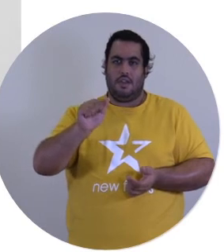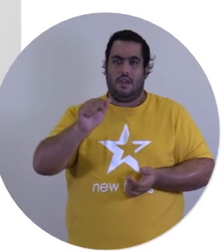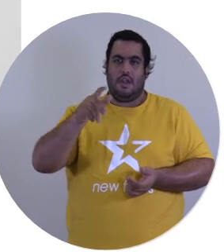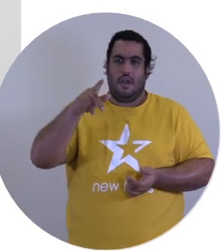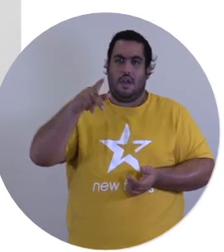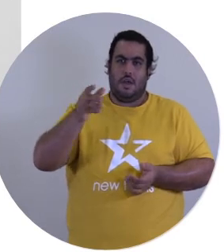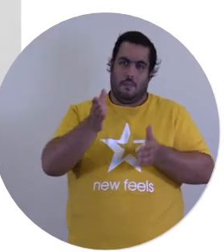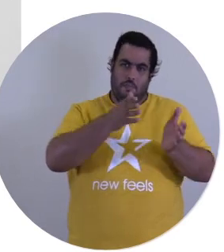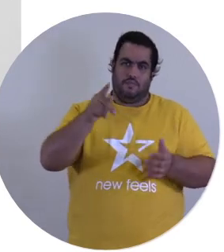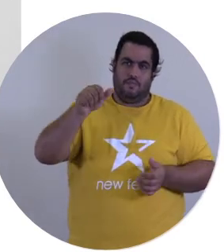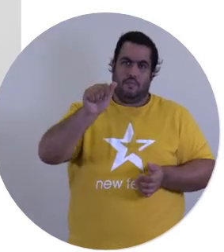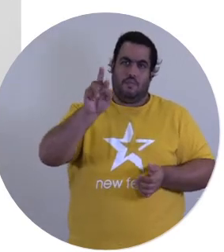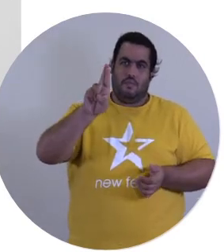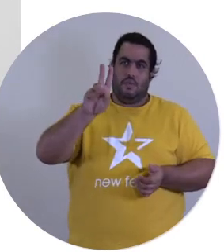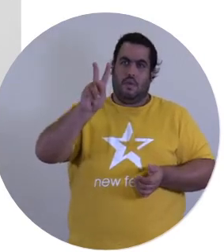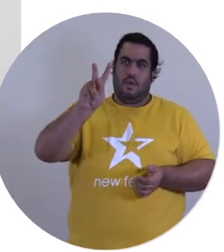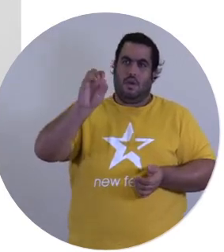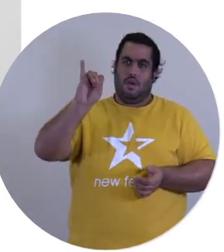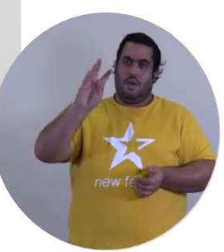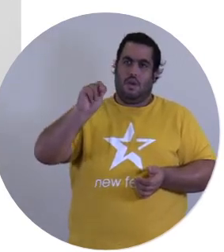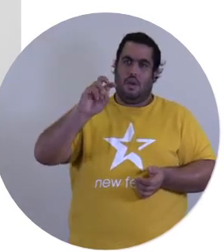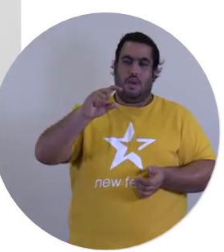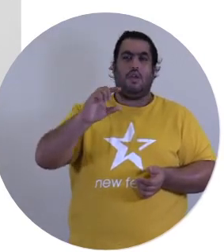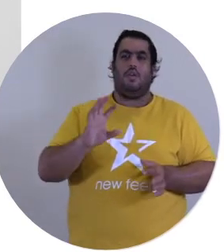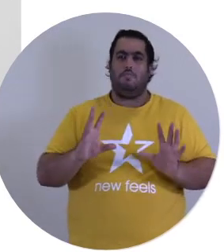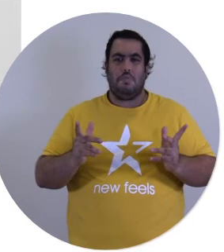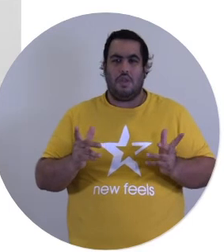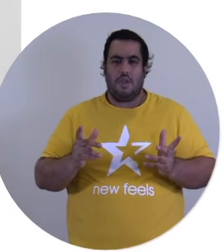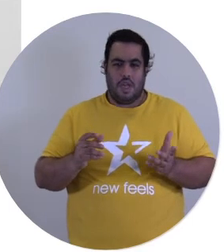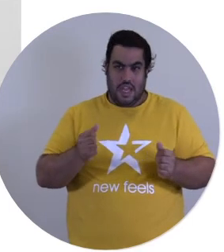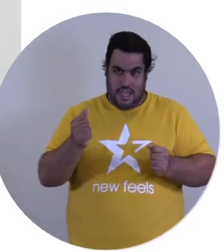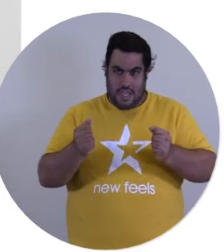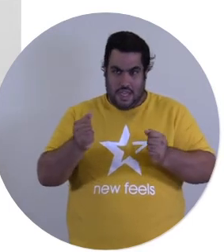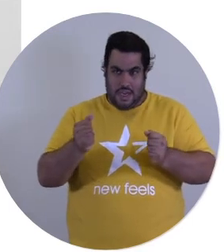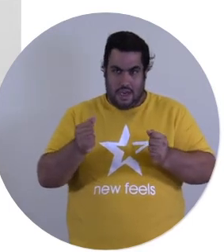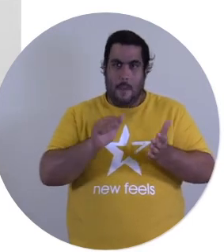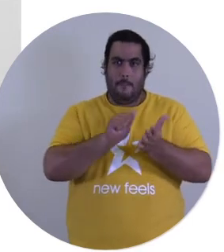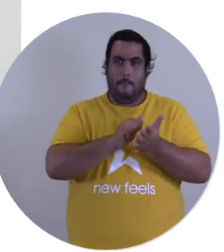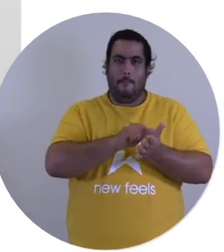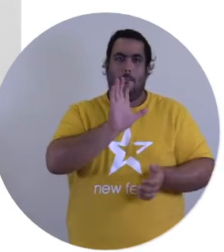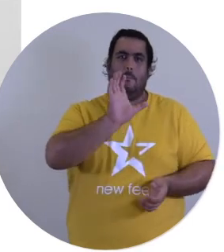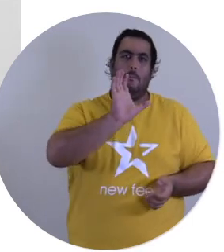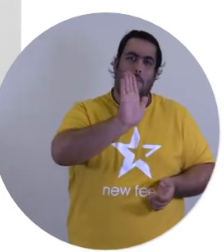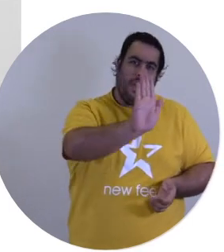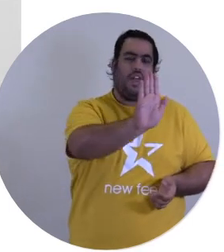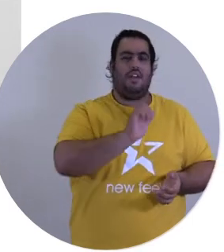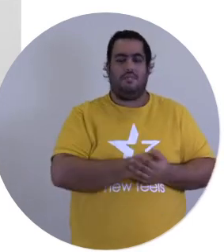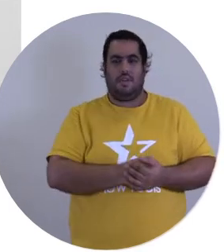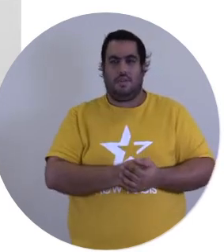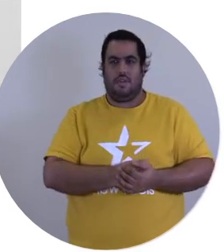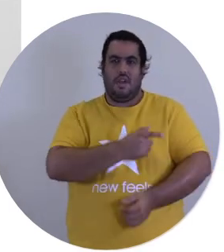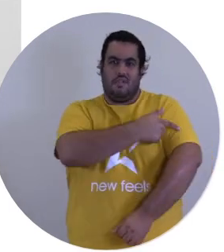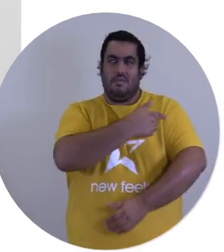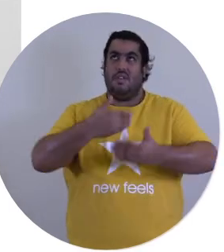a place that I can make it my own. A place that I can make my own. Make it your own means